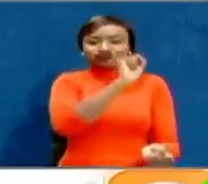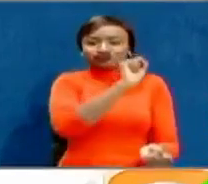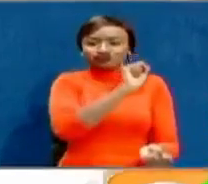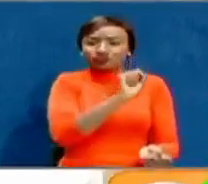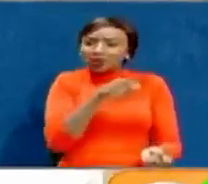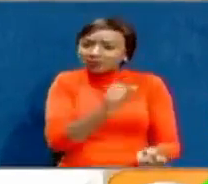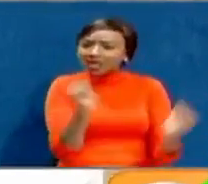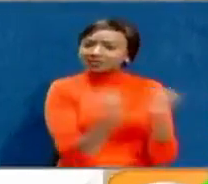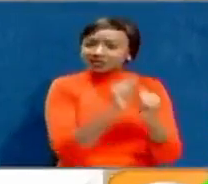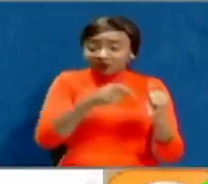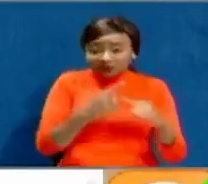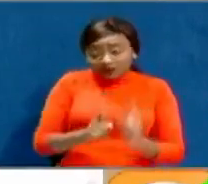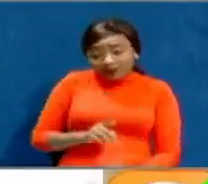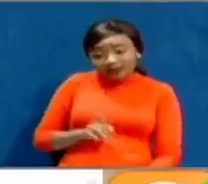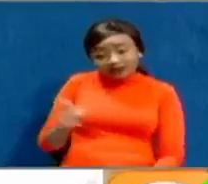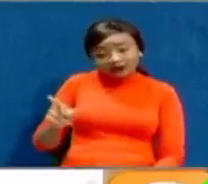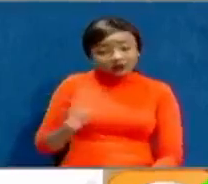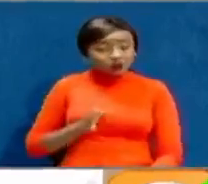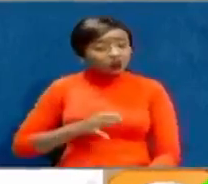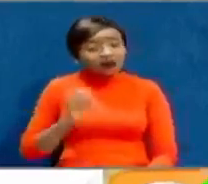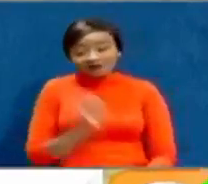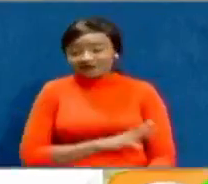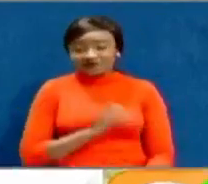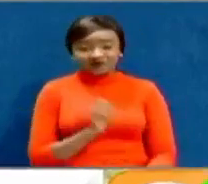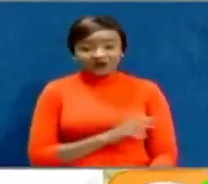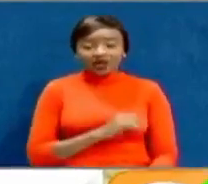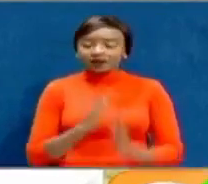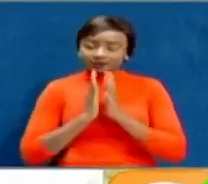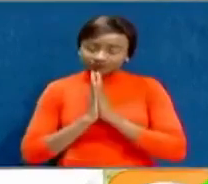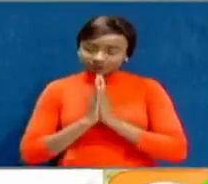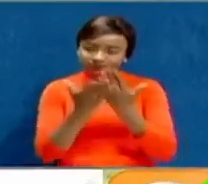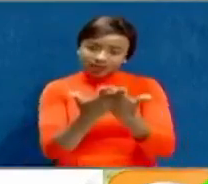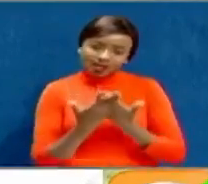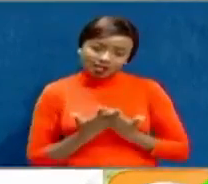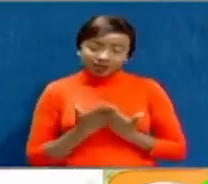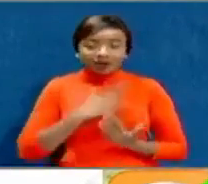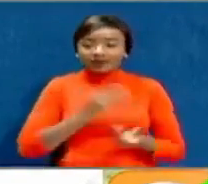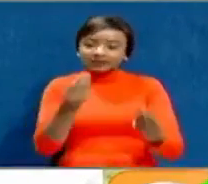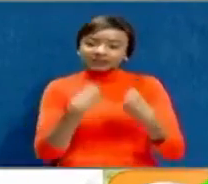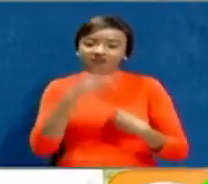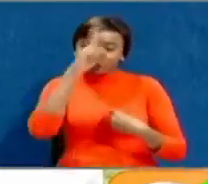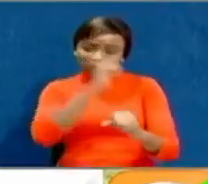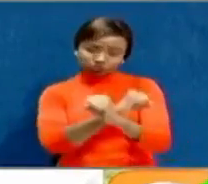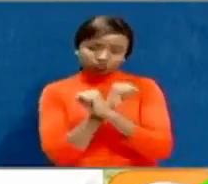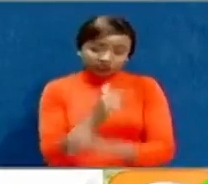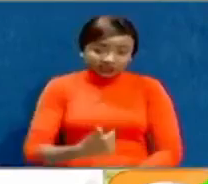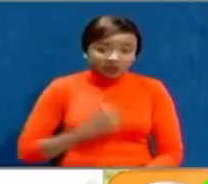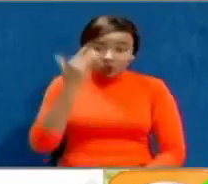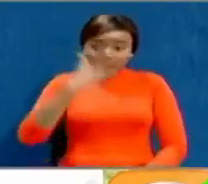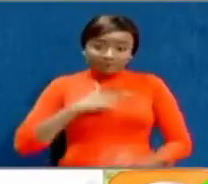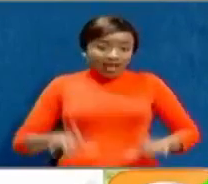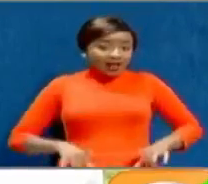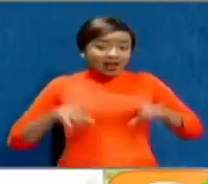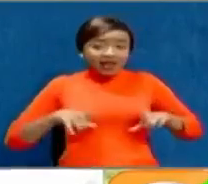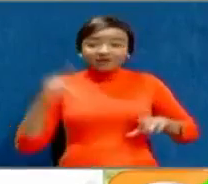terms, a reason Maureen is now fearing for her life. Naomba sana nisaidiwe nipewe police protection. Tusaidie maisha yangu iko